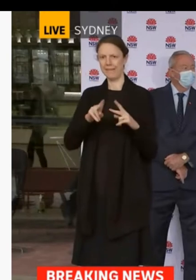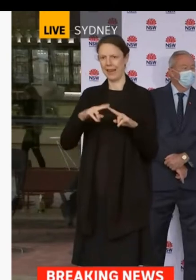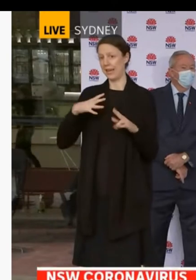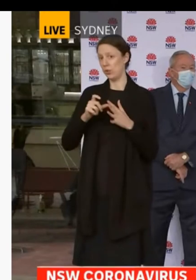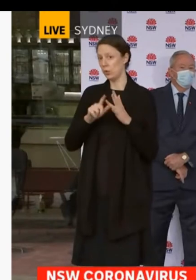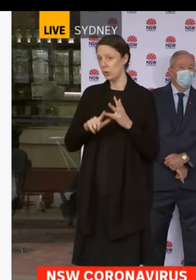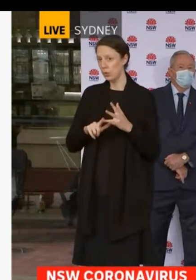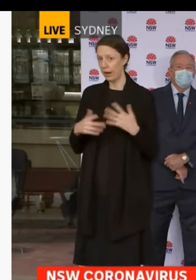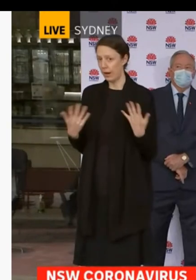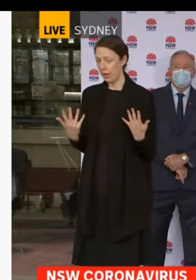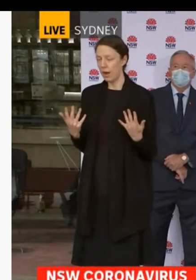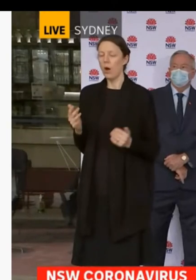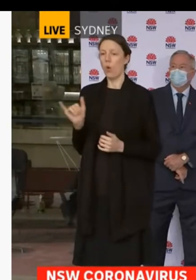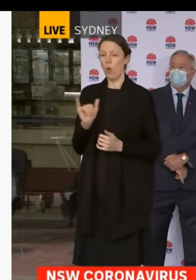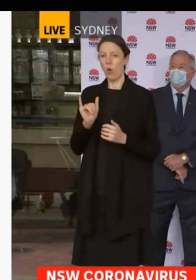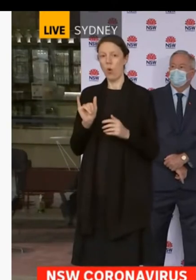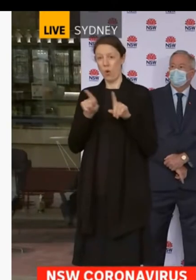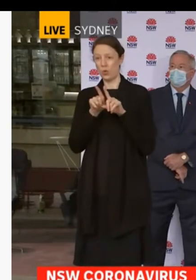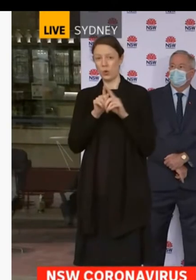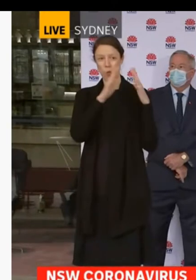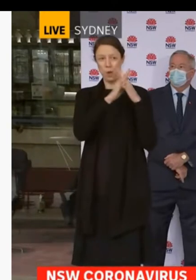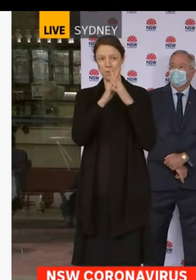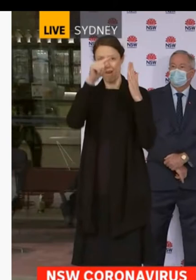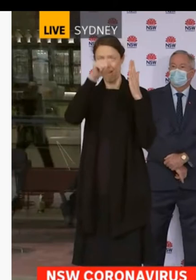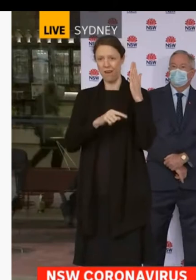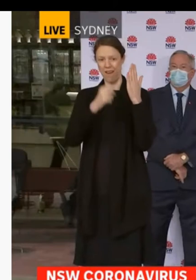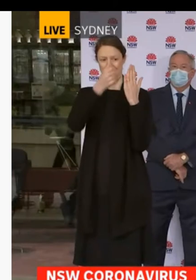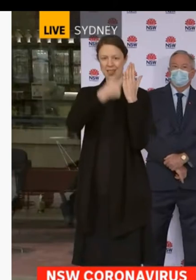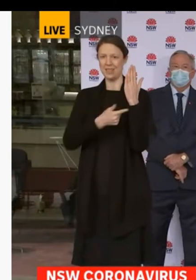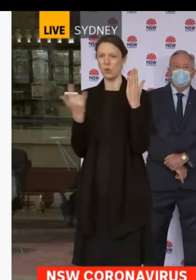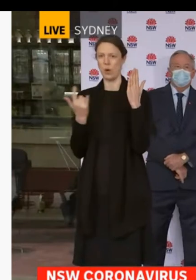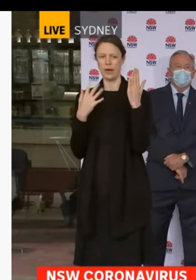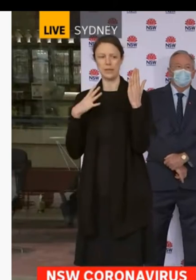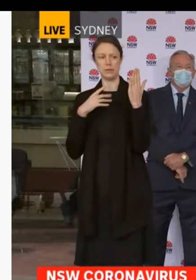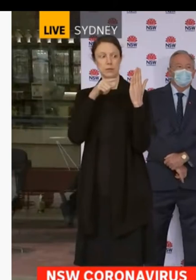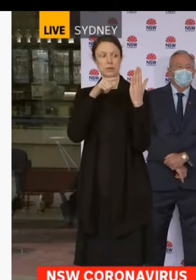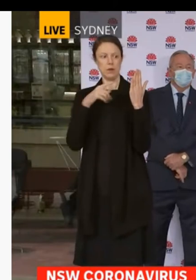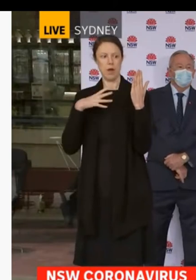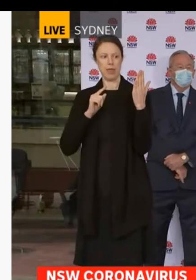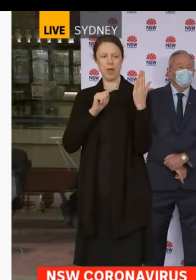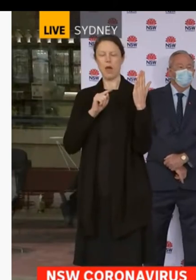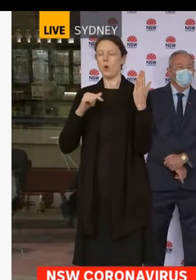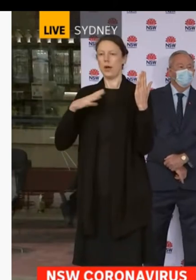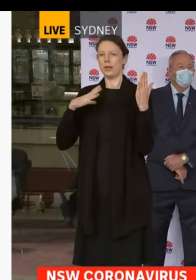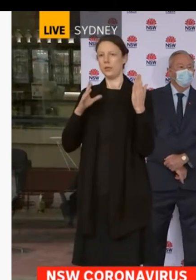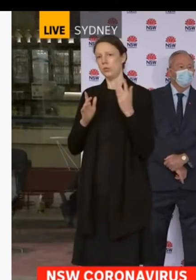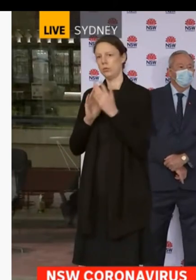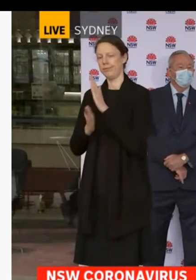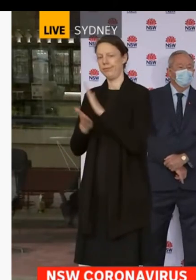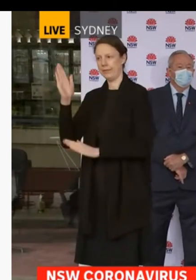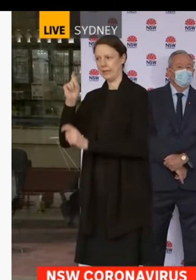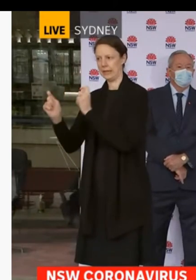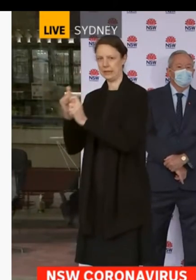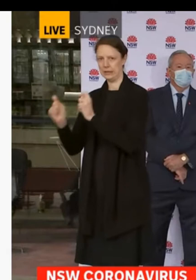updated venues of concern. Today's cases include a Rose Bay secondary school student, and the school site will be closed